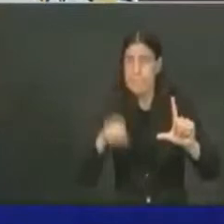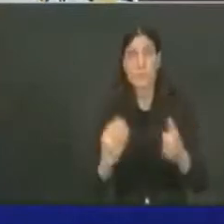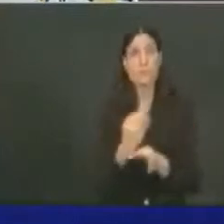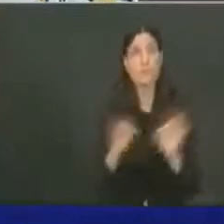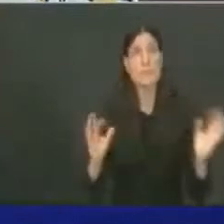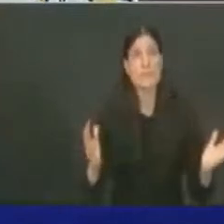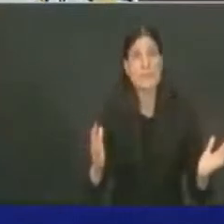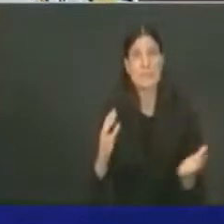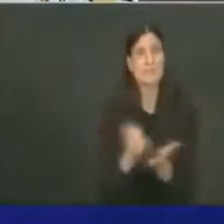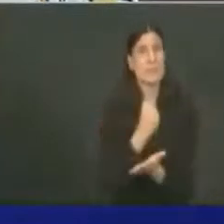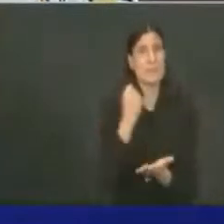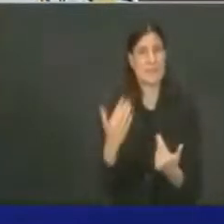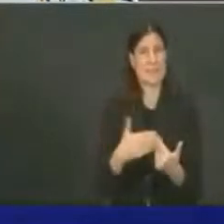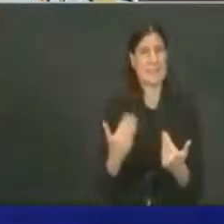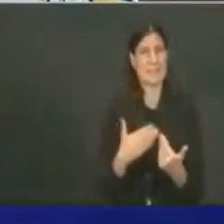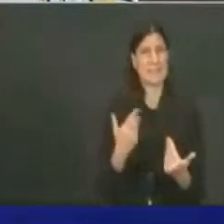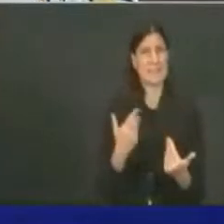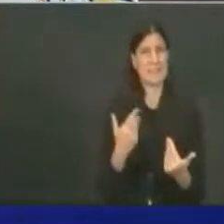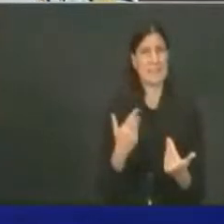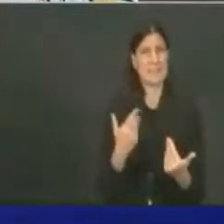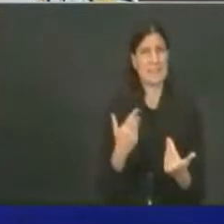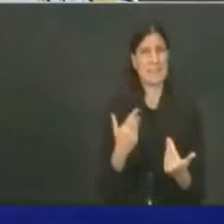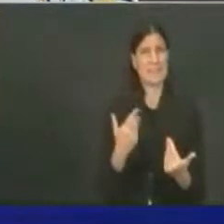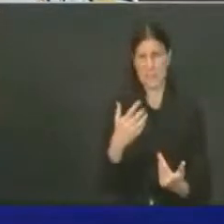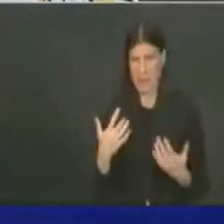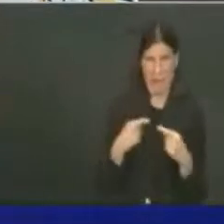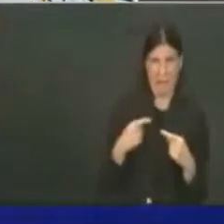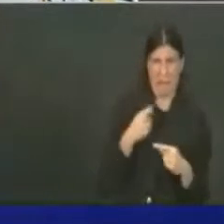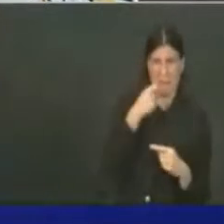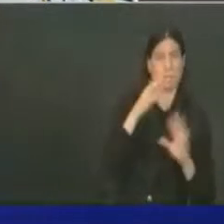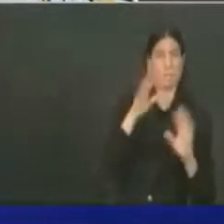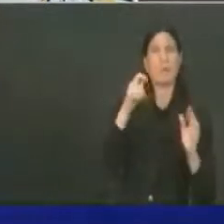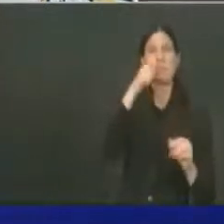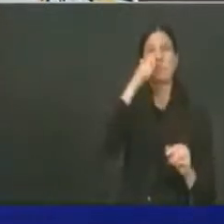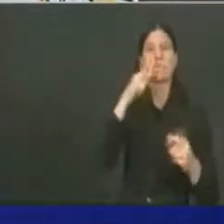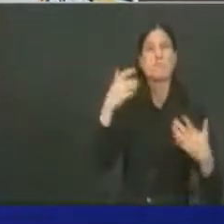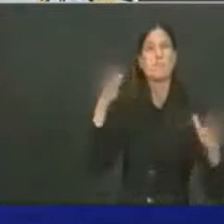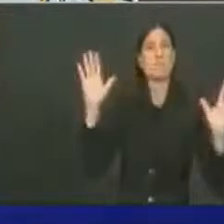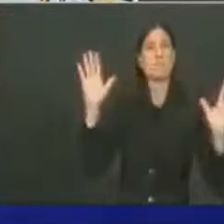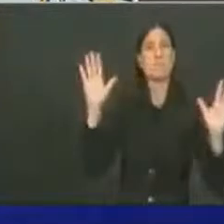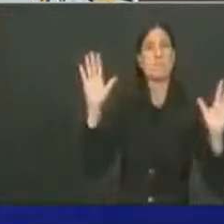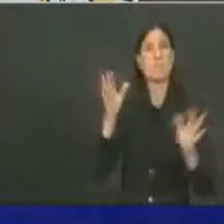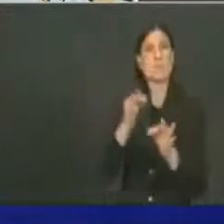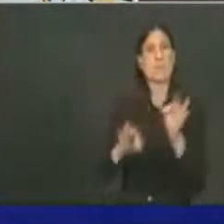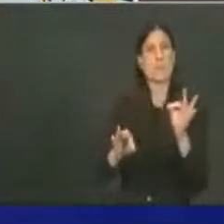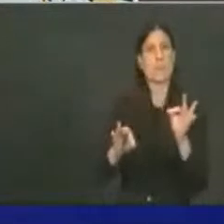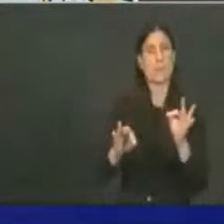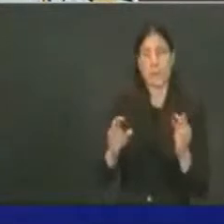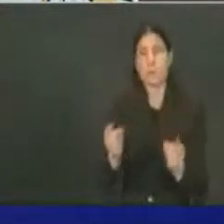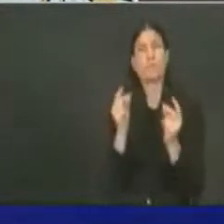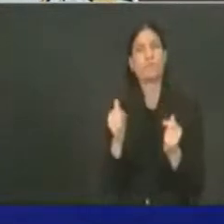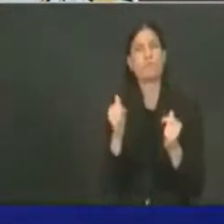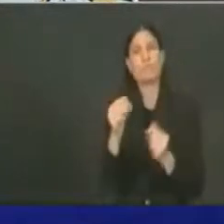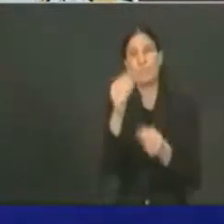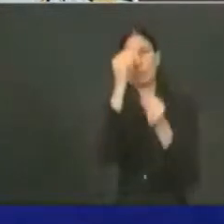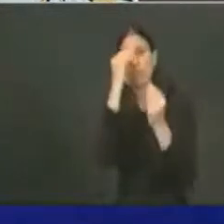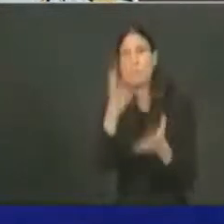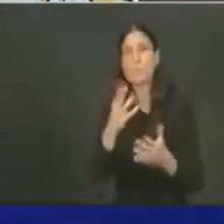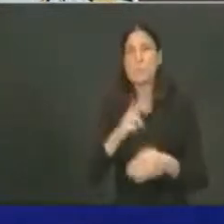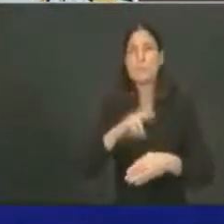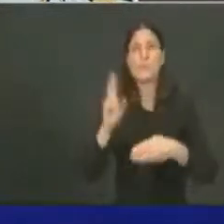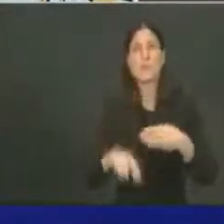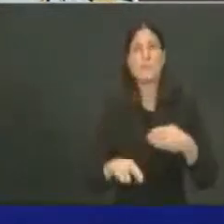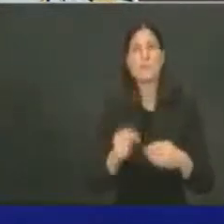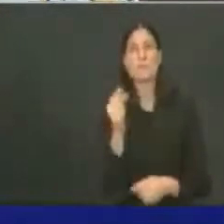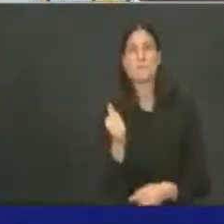know. Because if you're positive, we need you to quickly get into isolation and tell all your